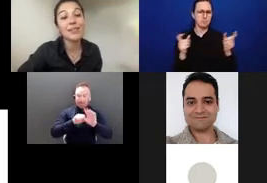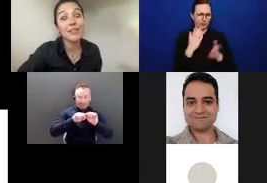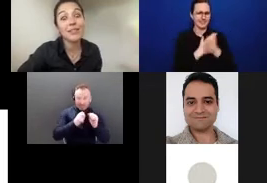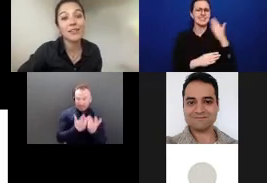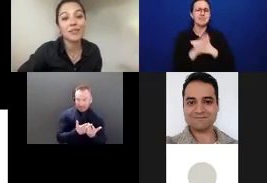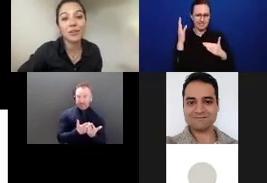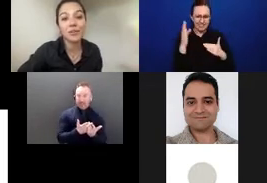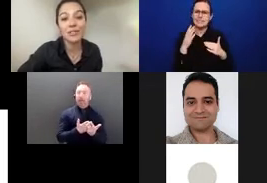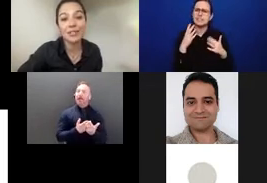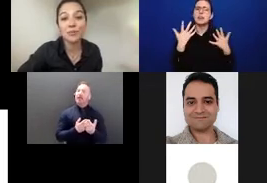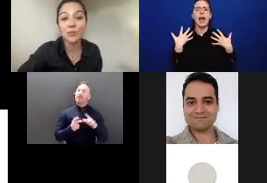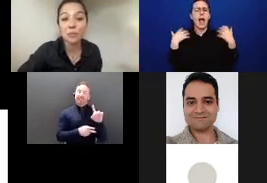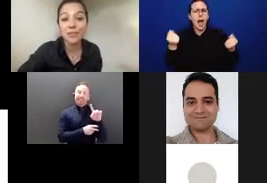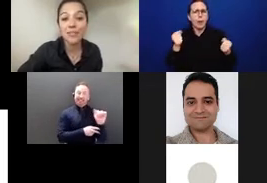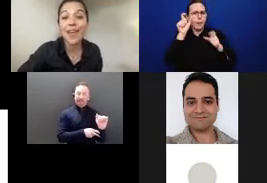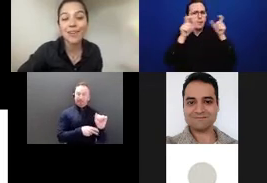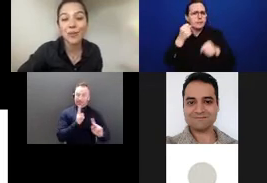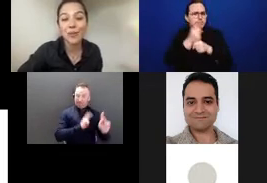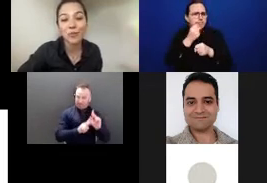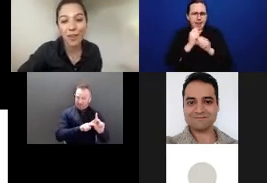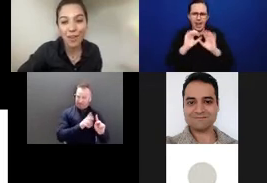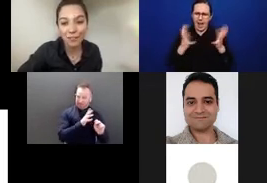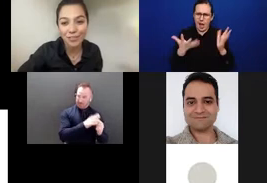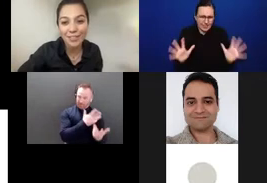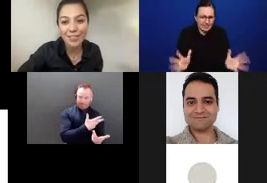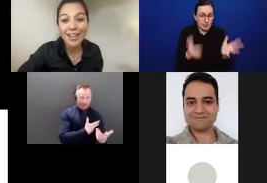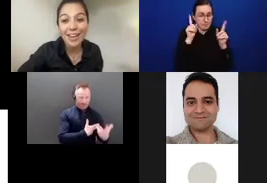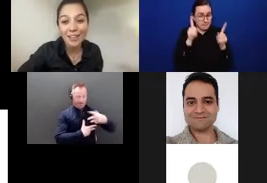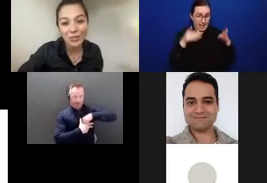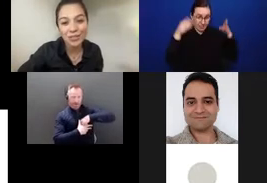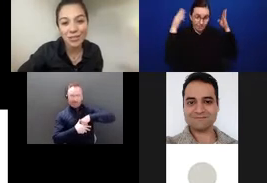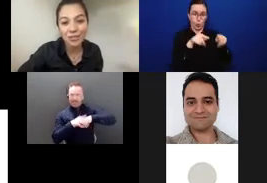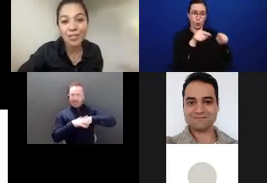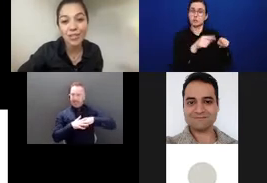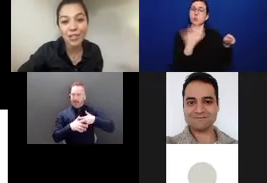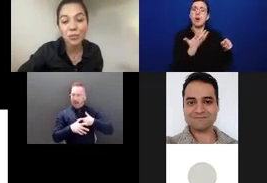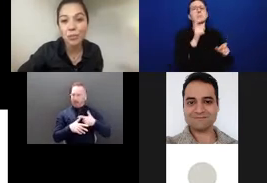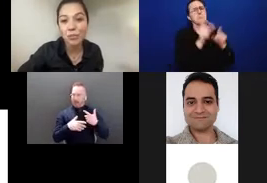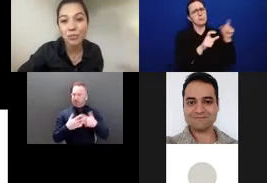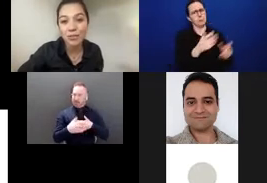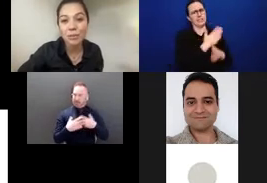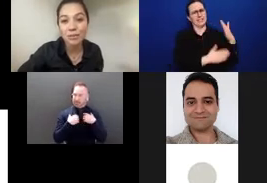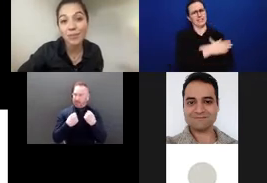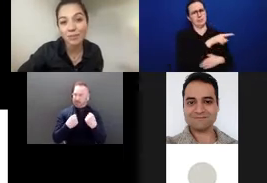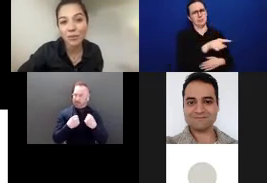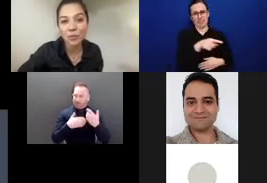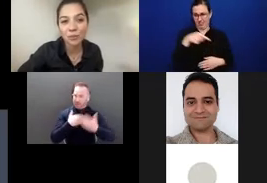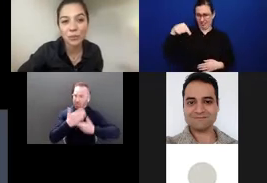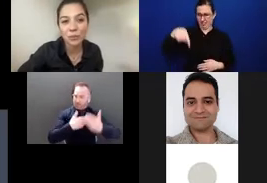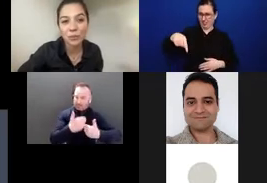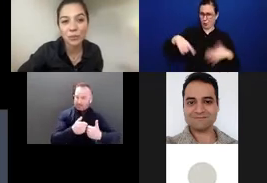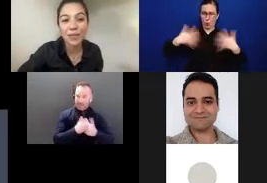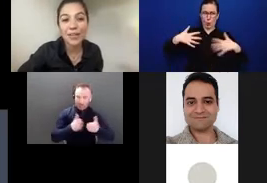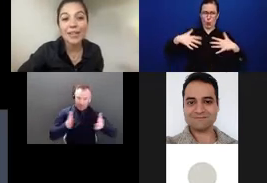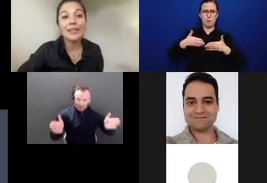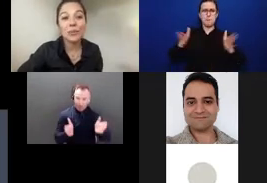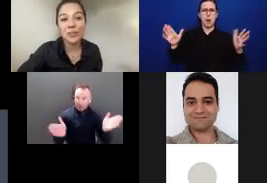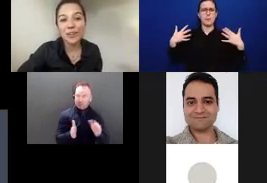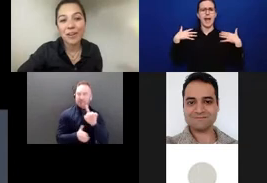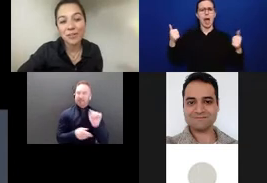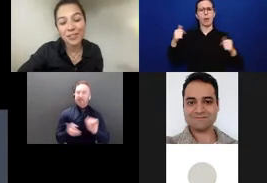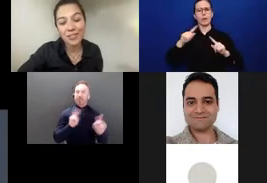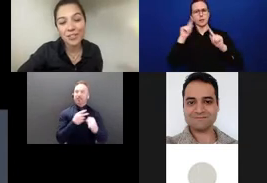at the center of COVID-19 response and recovery efforts, and to consult and engage people with disabilities throughout the process.